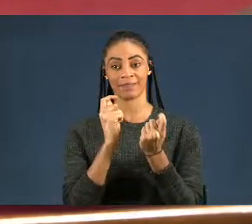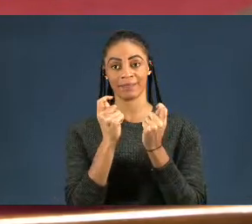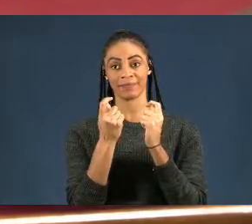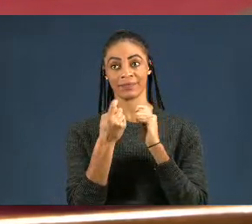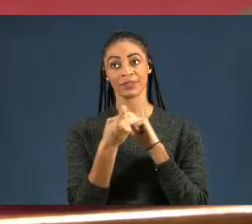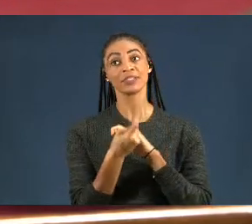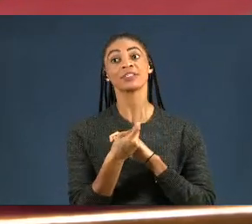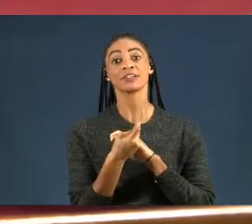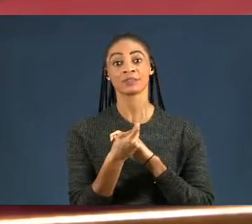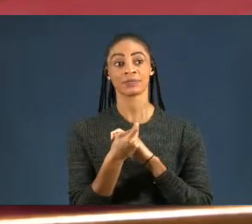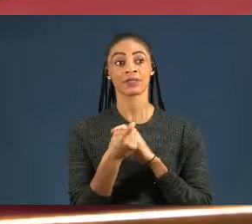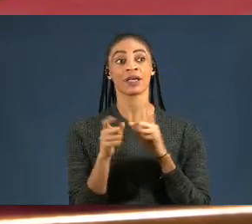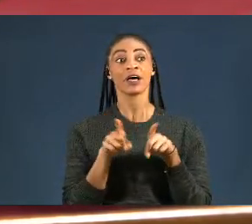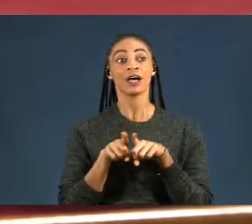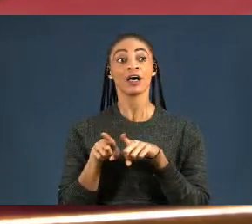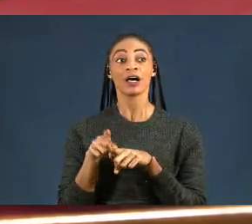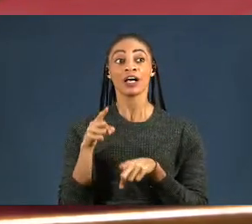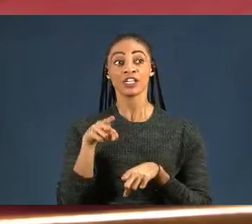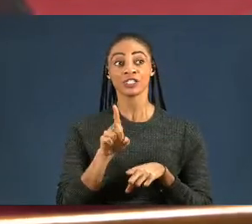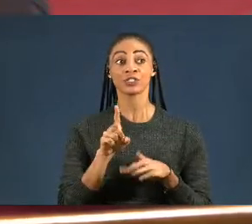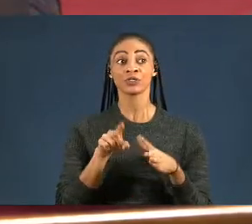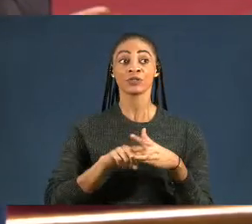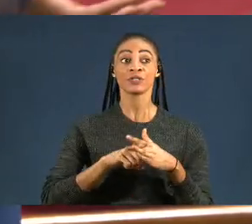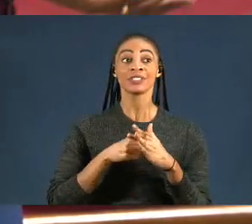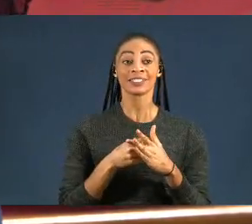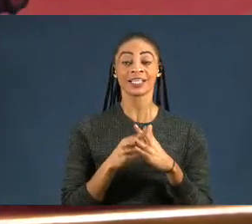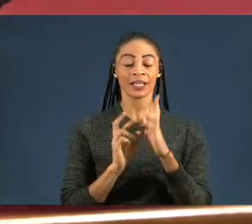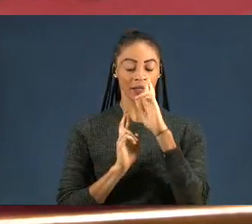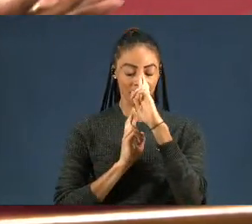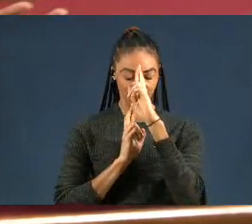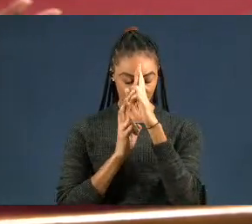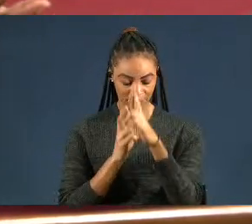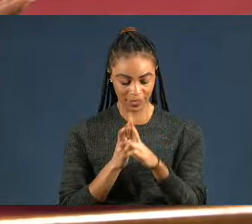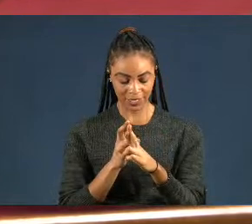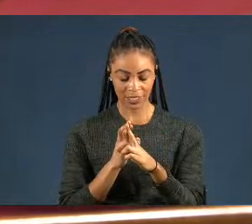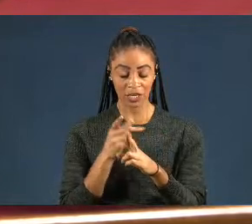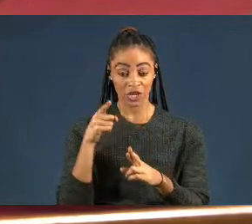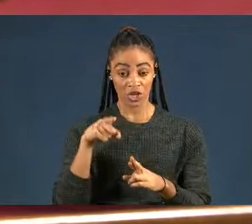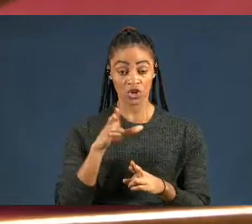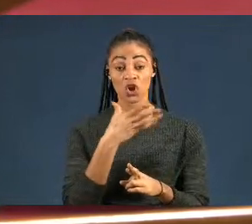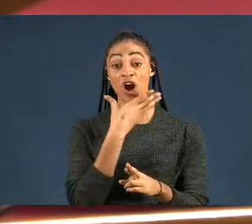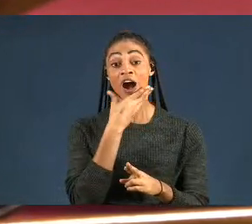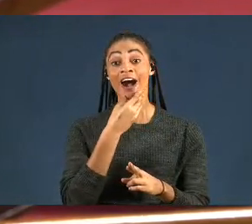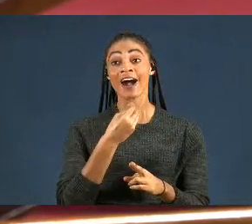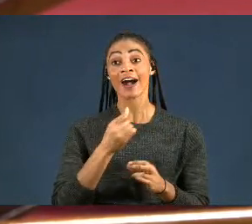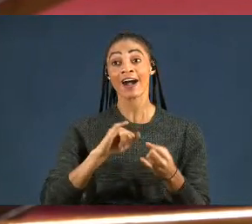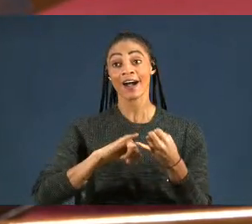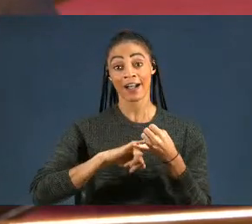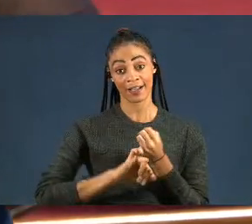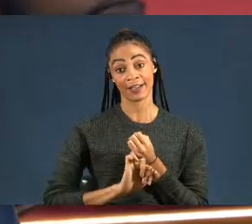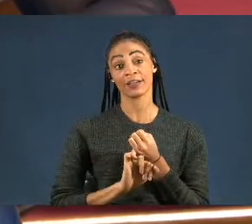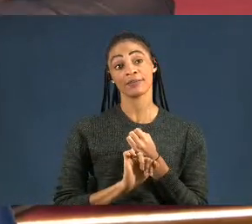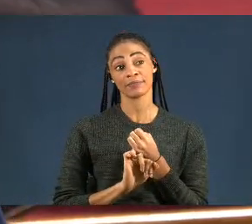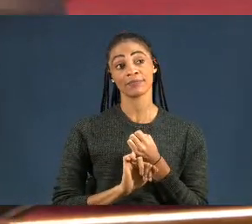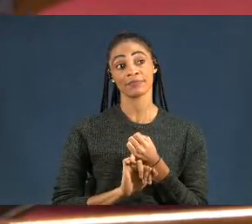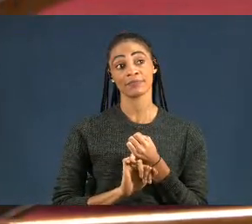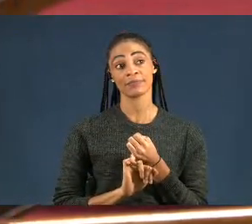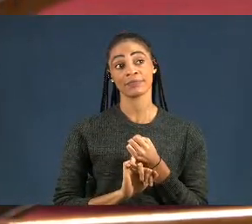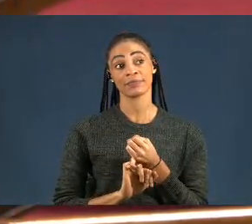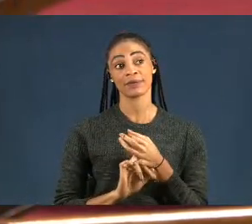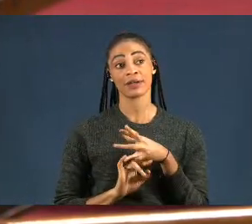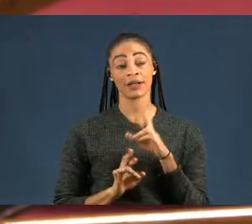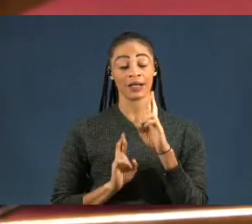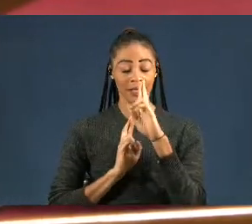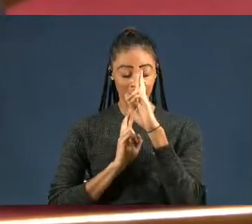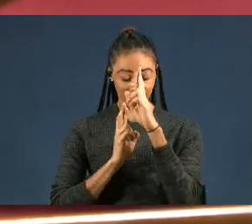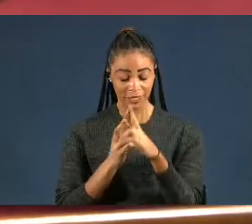As you begin to respect the man in your life, yeah, respect him. Sometimes you are even